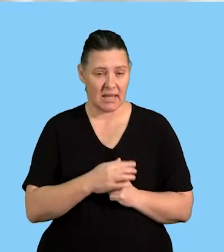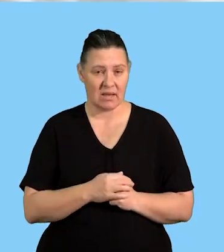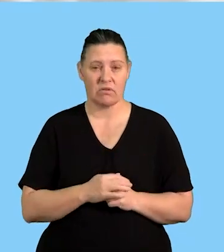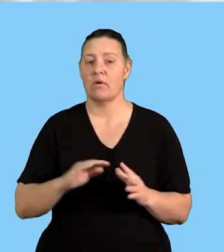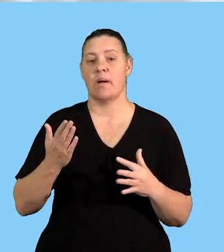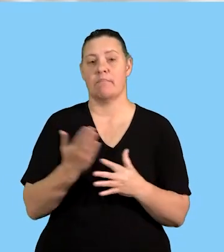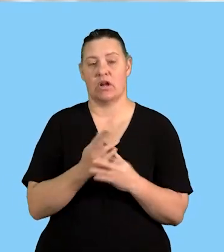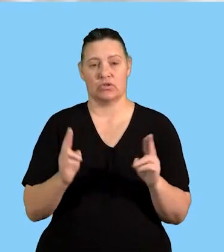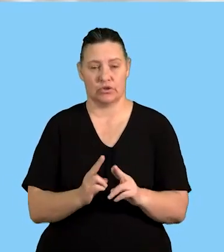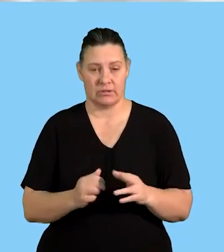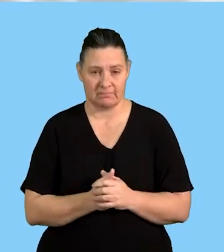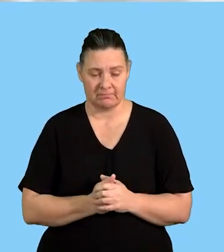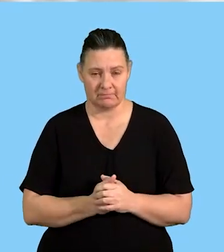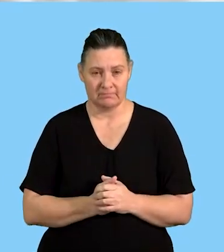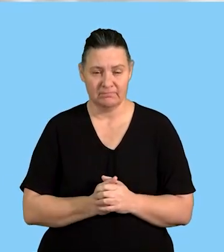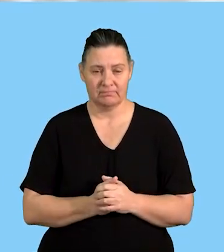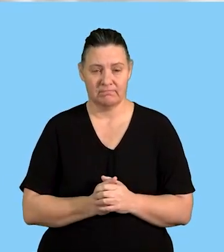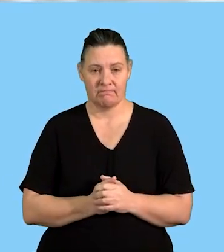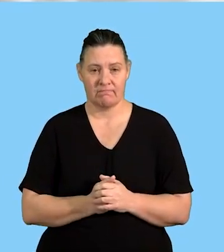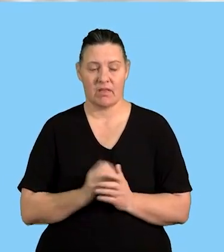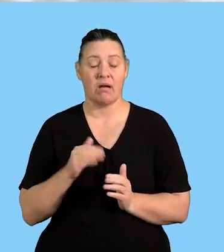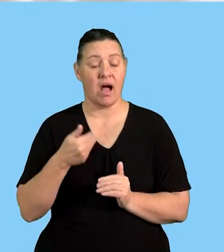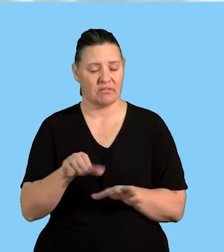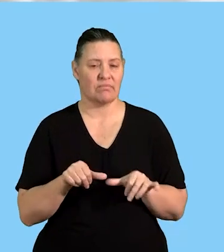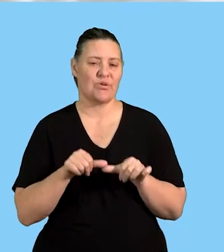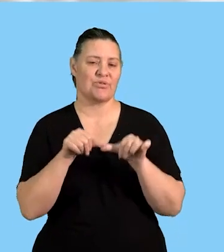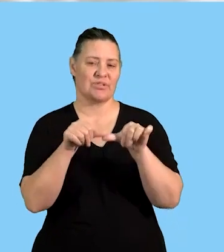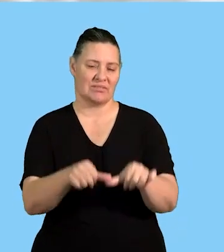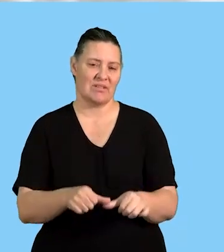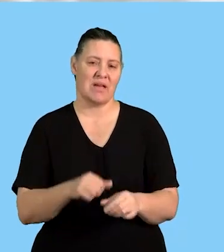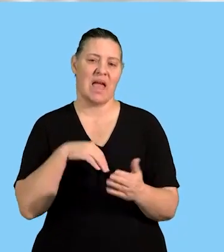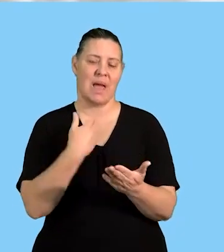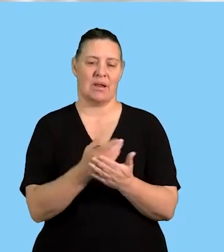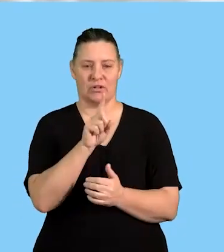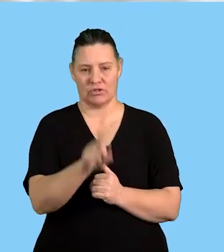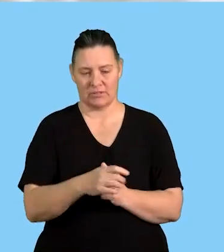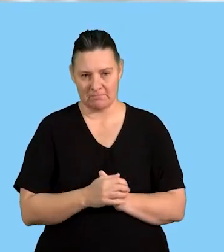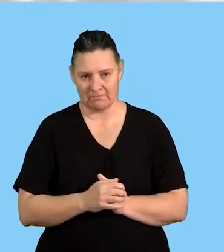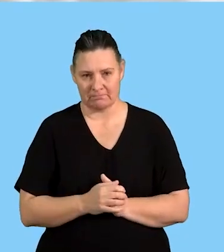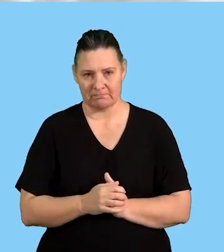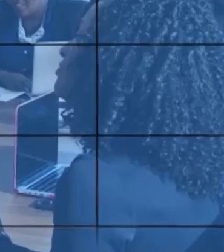take a short break and then we'll continue with another application question.